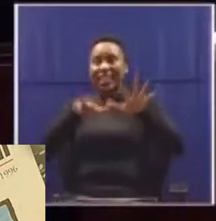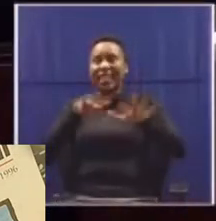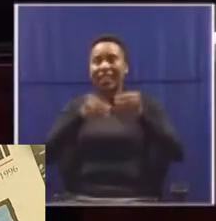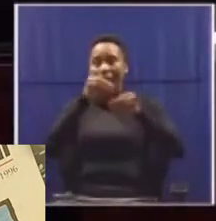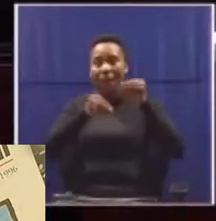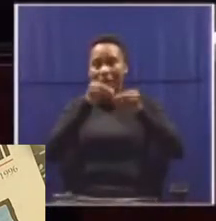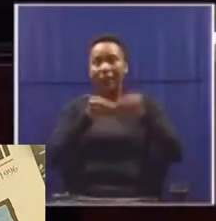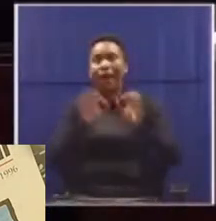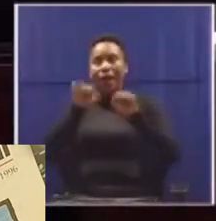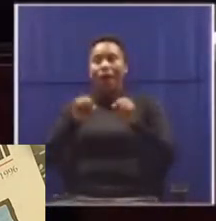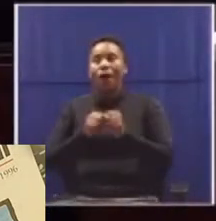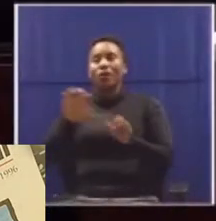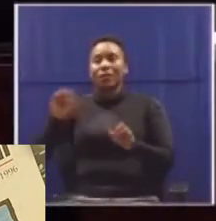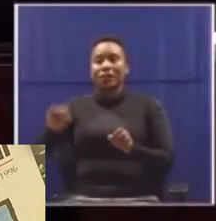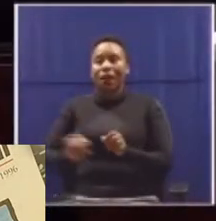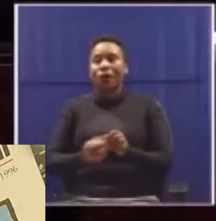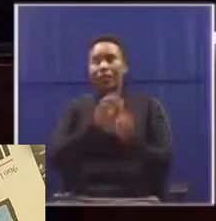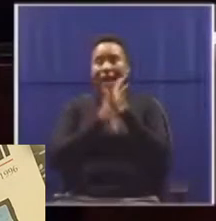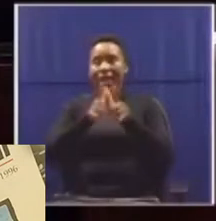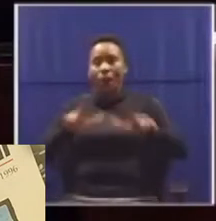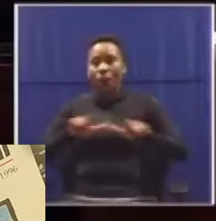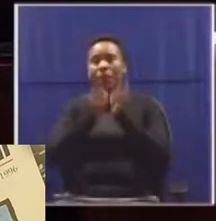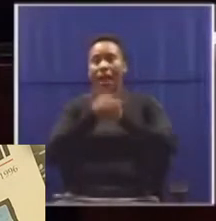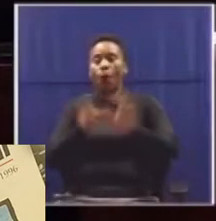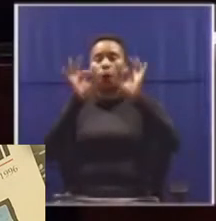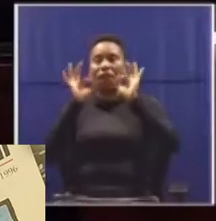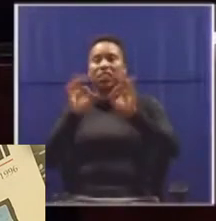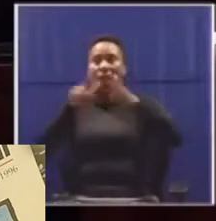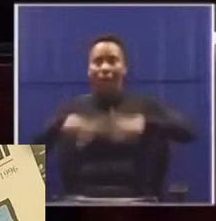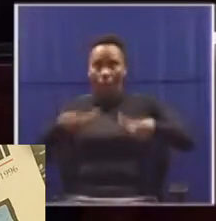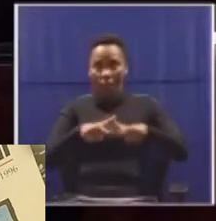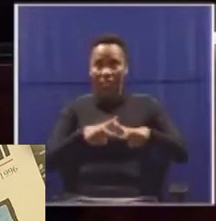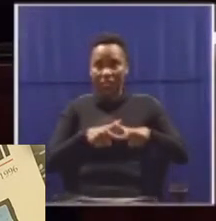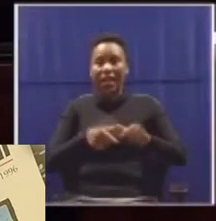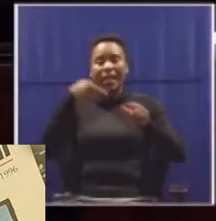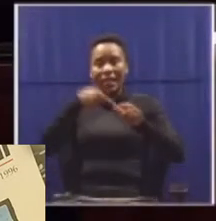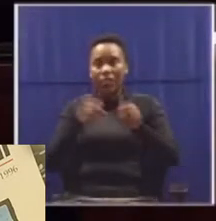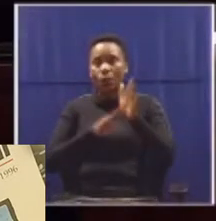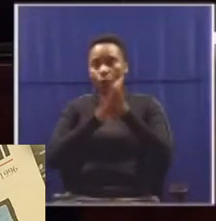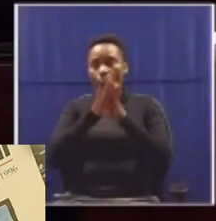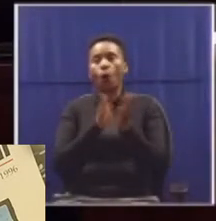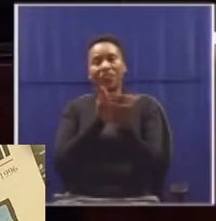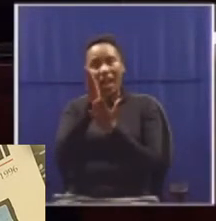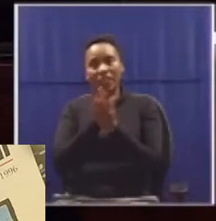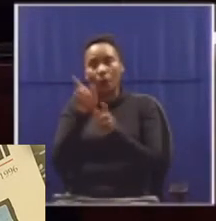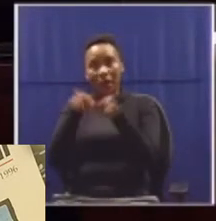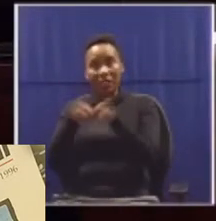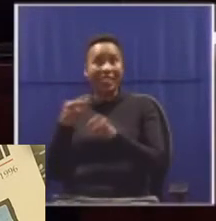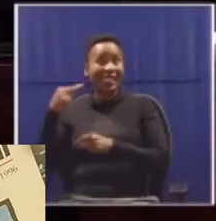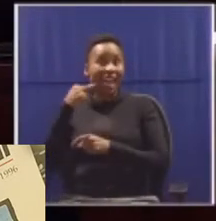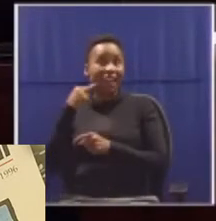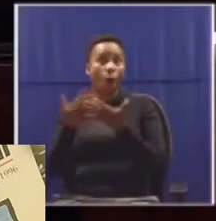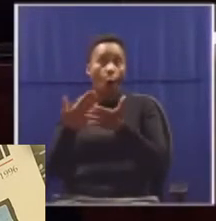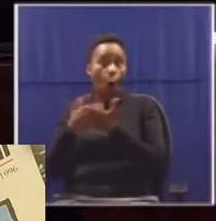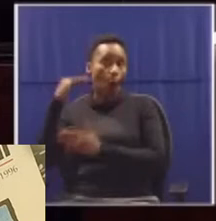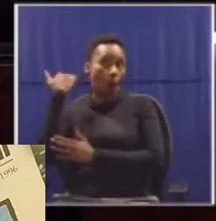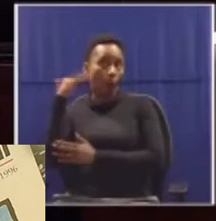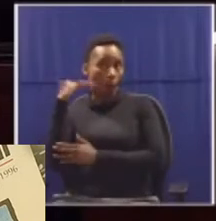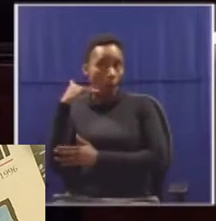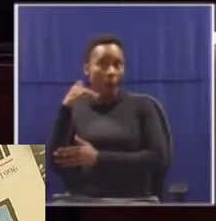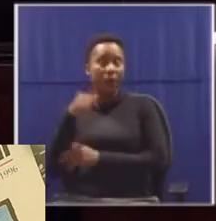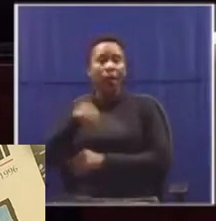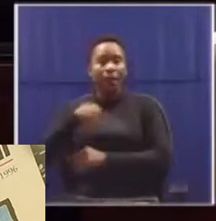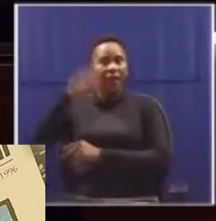becoming an official language and this will promote the right of persons who are deaf or hard of hearing now I remember